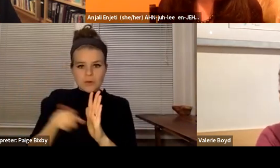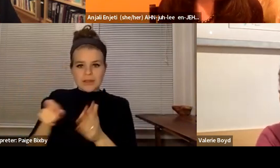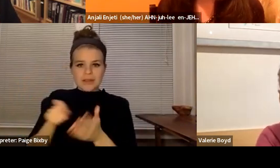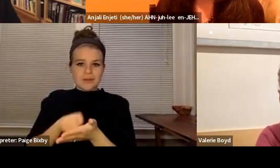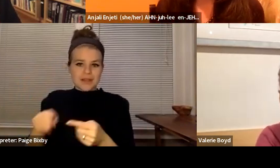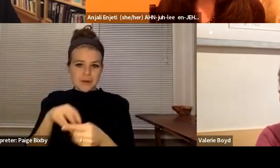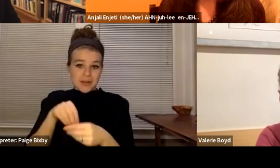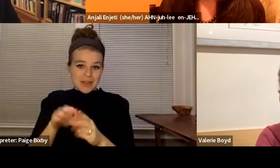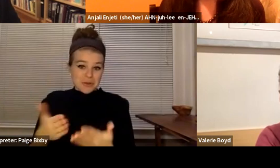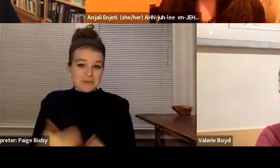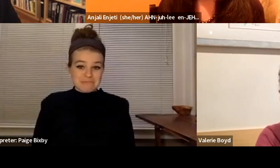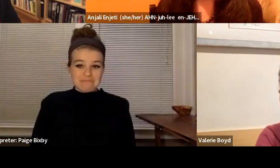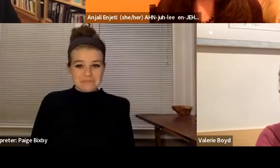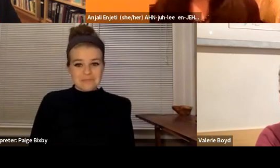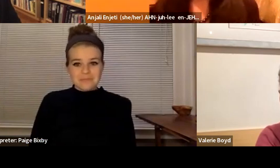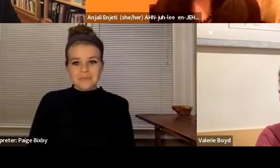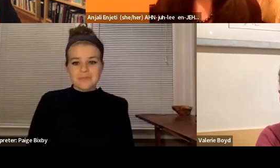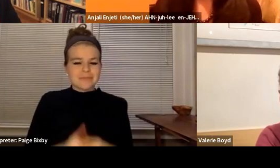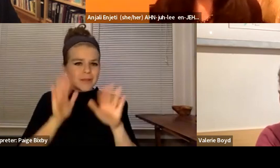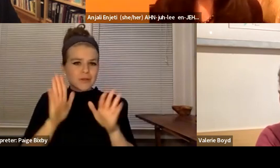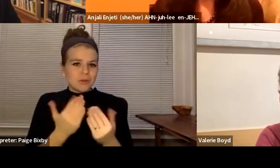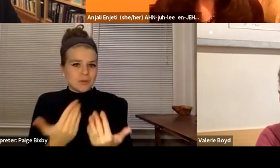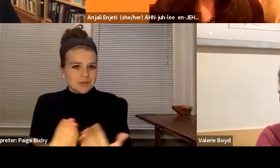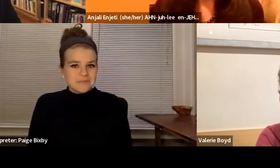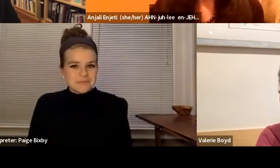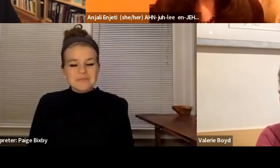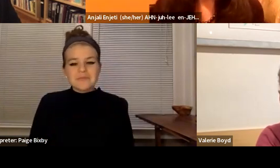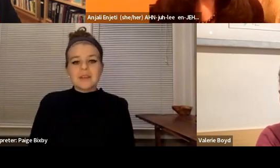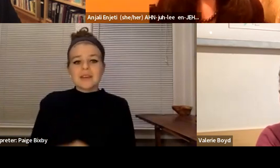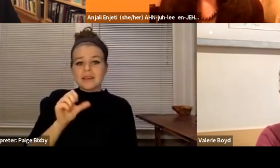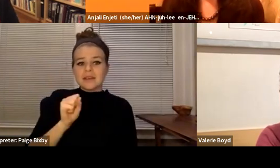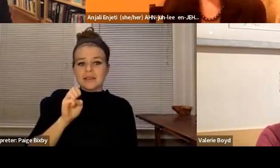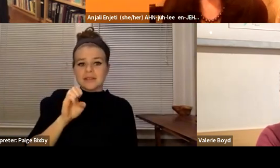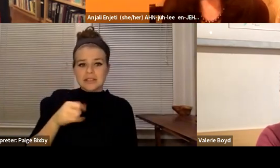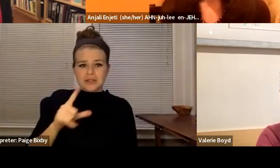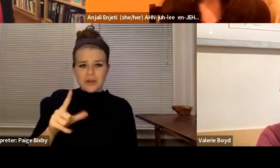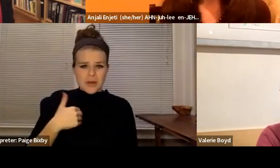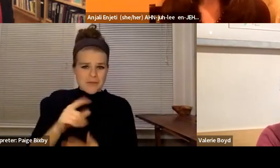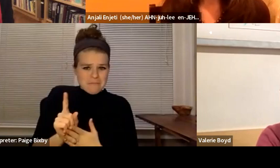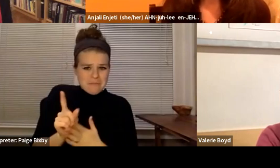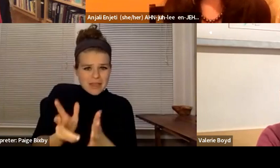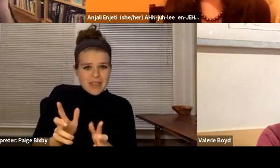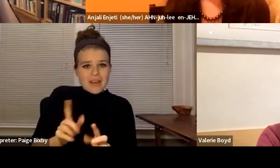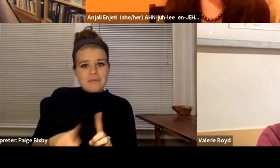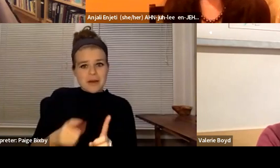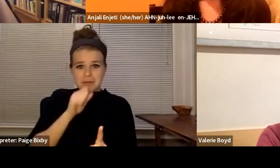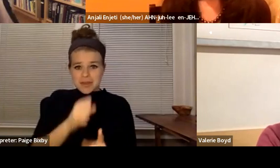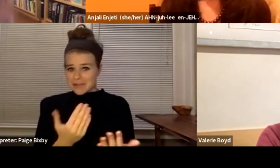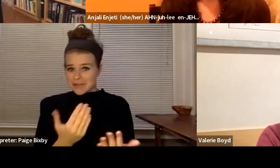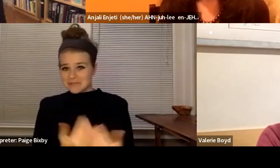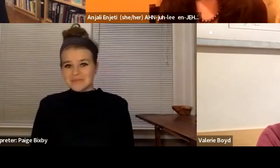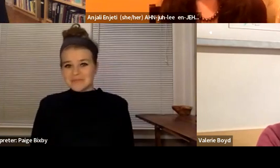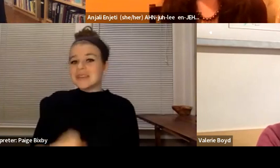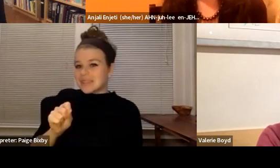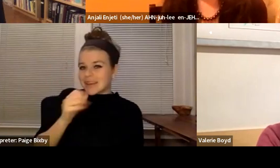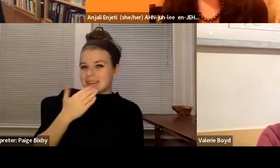book. Great recommendation. And Sejal, we've got about a minute left. Love to hear. Okay, yes.